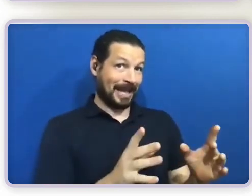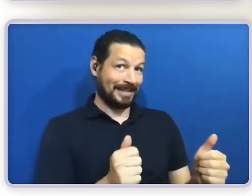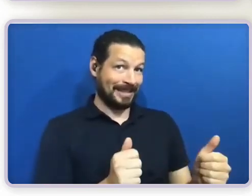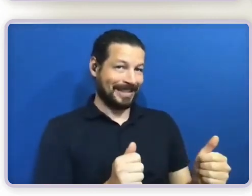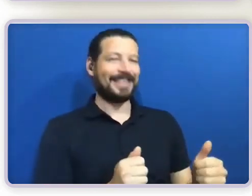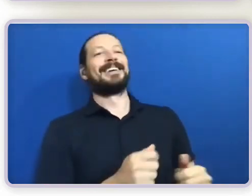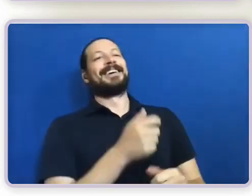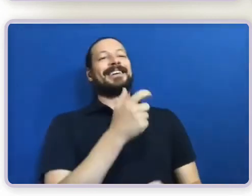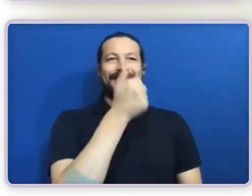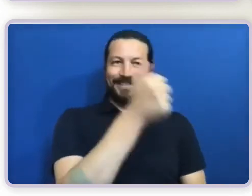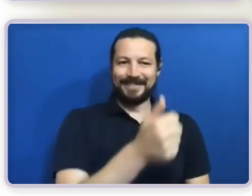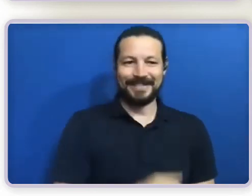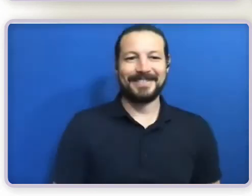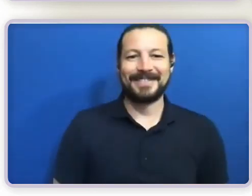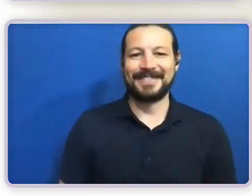Sure.